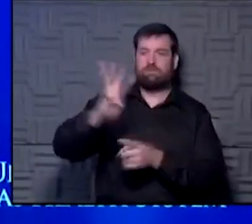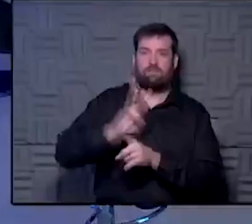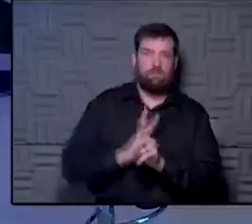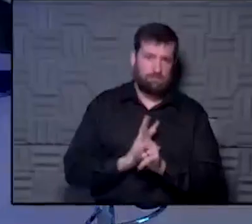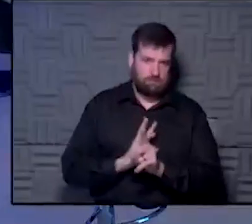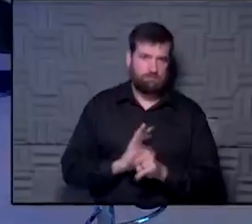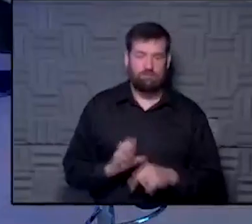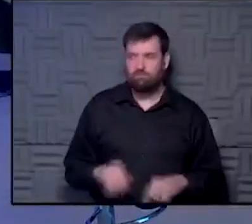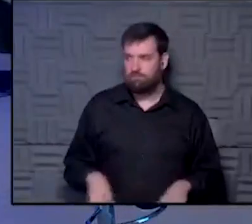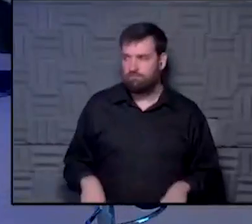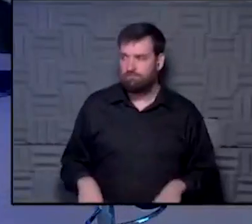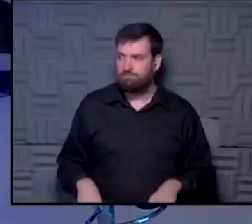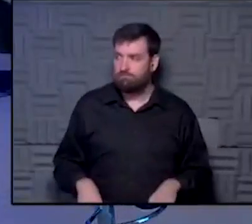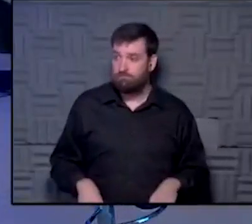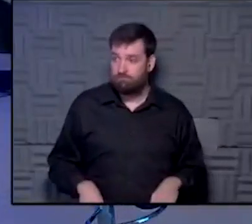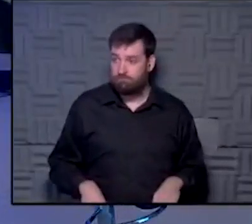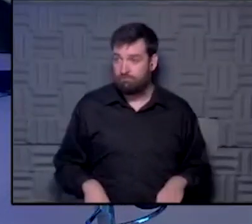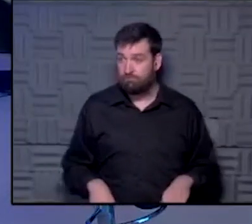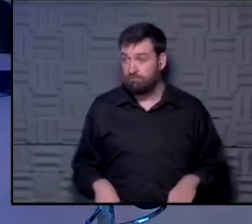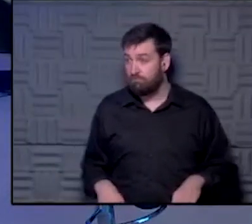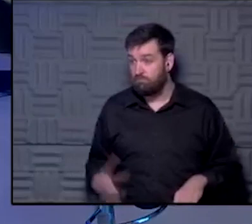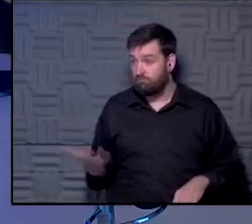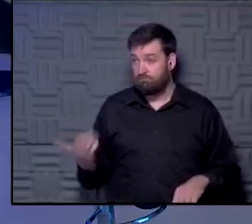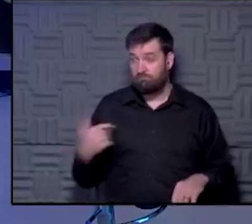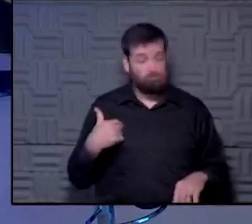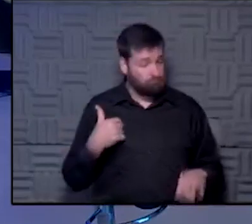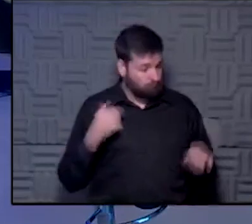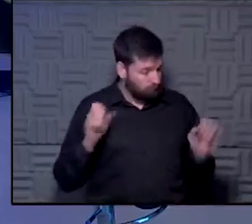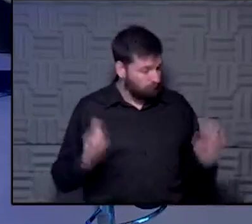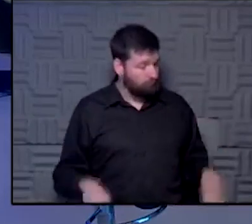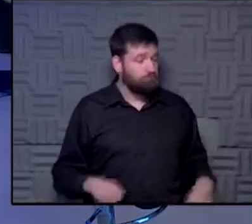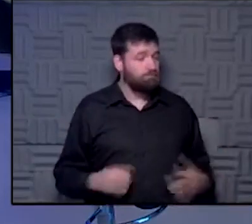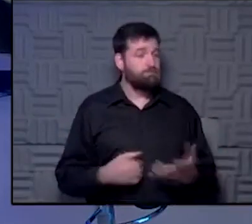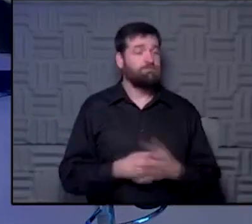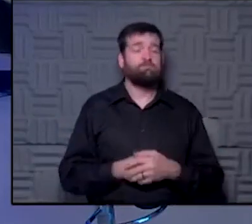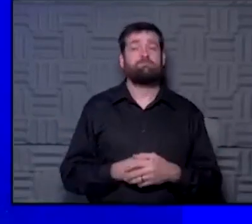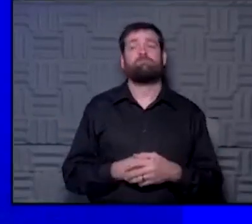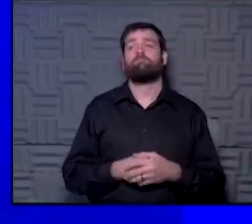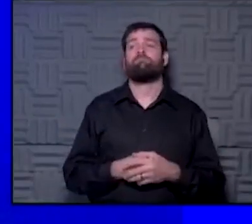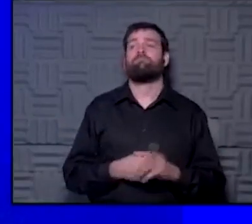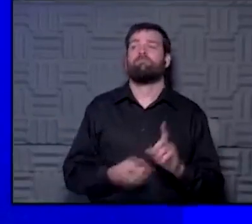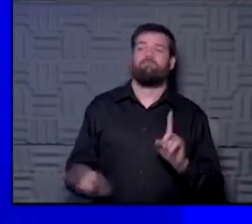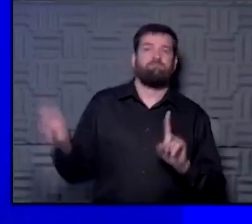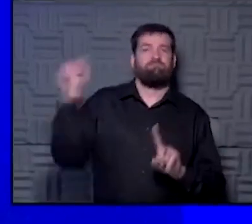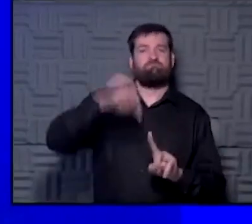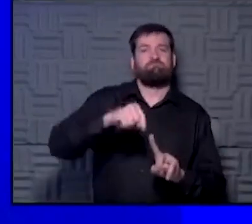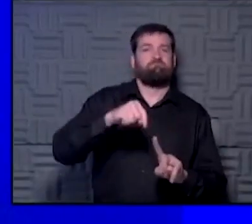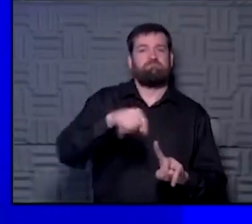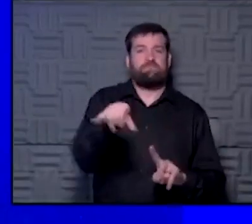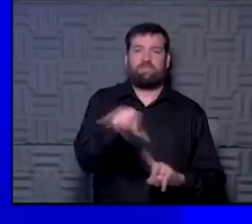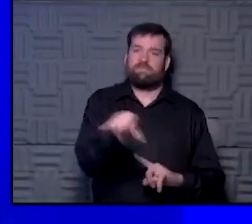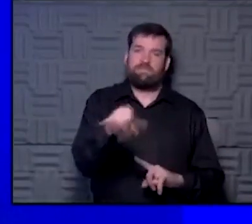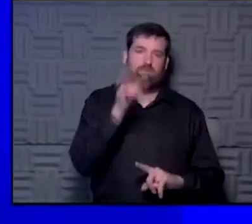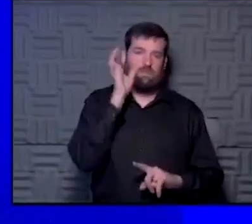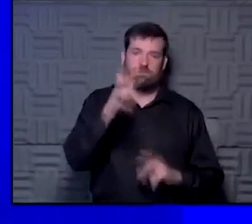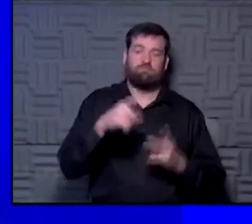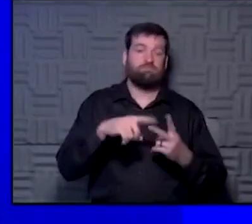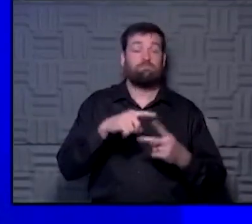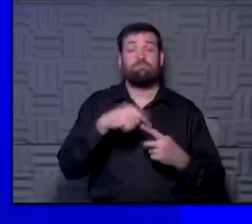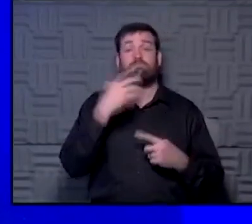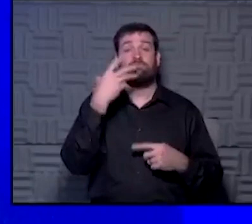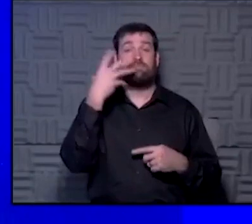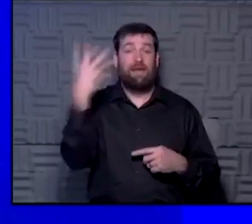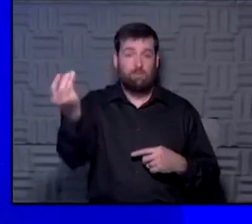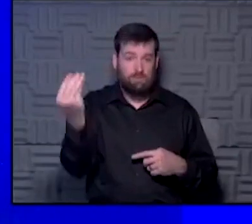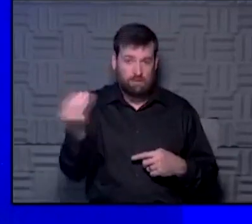Do you want to? Yeah, I can. You want to certainly, go first? It goes back to these concepts. Outdoors is better